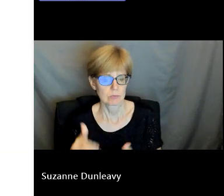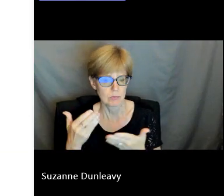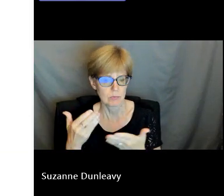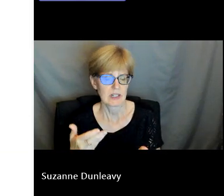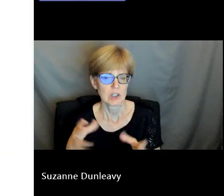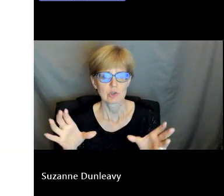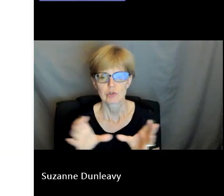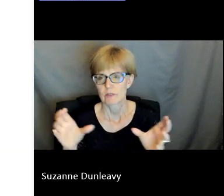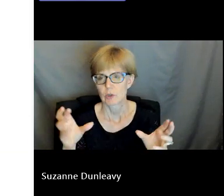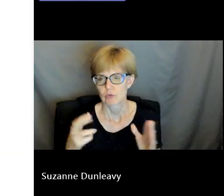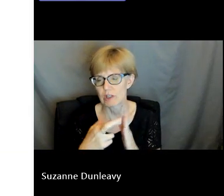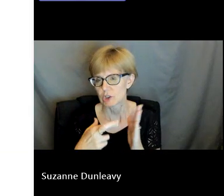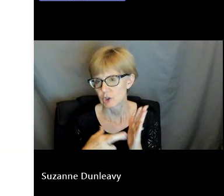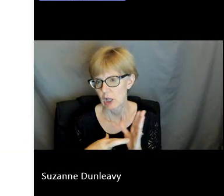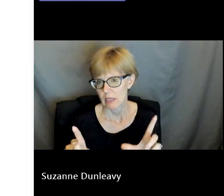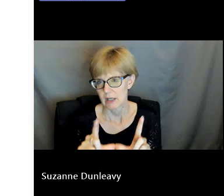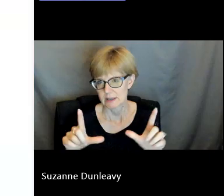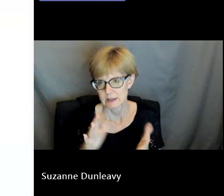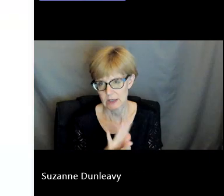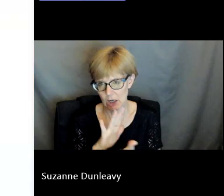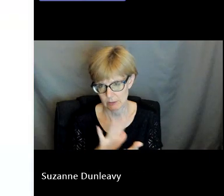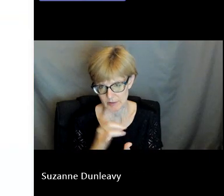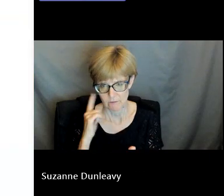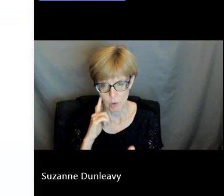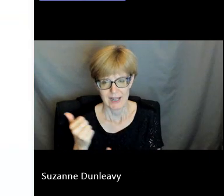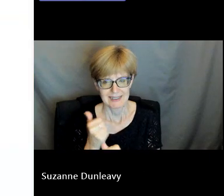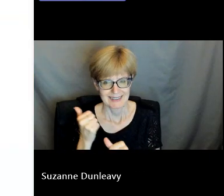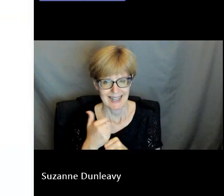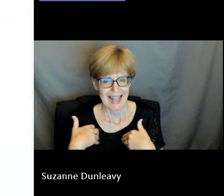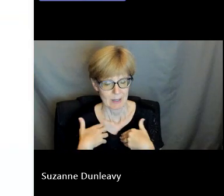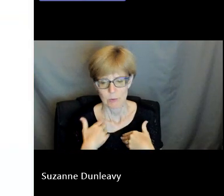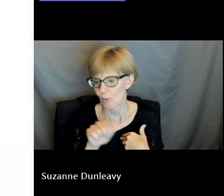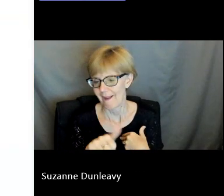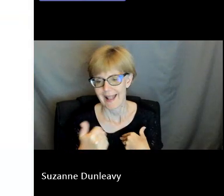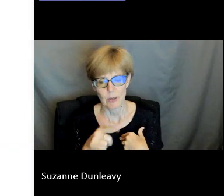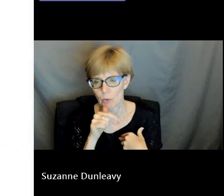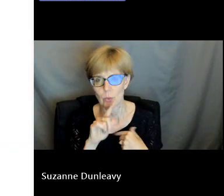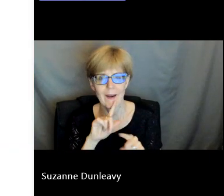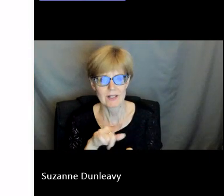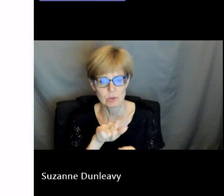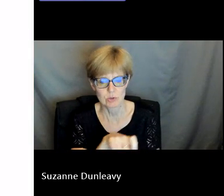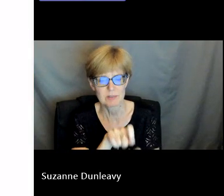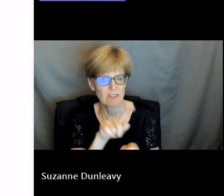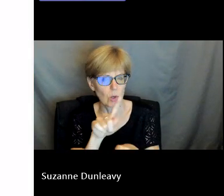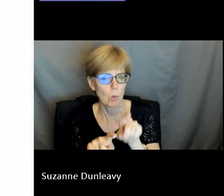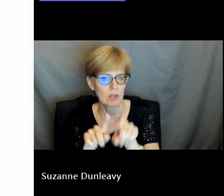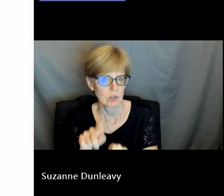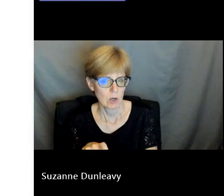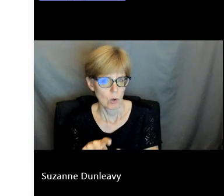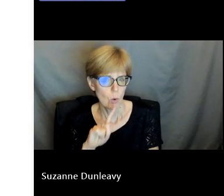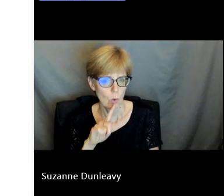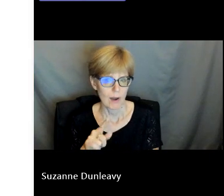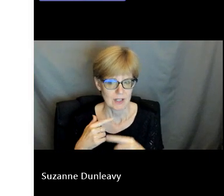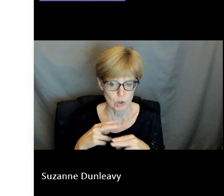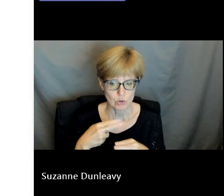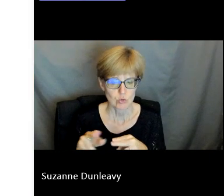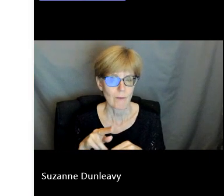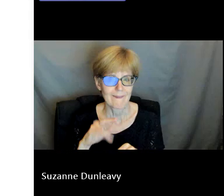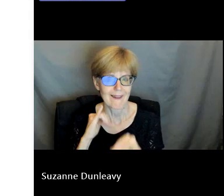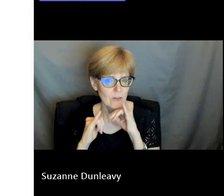and licensing documents for assistance animals to anyone who answers certain questions or participates in a short interview and pays a